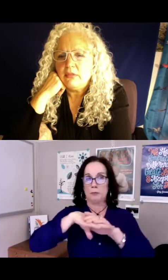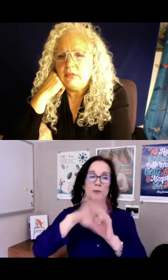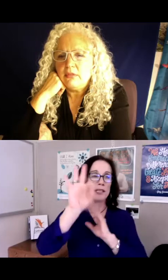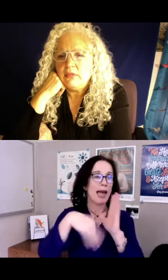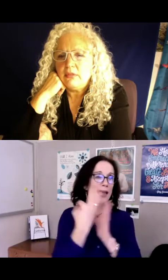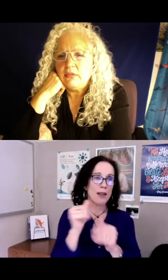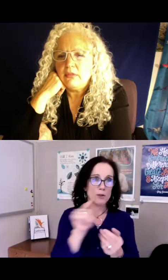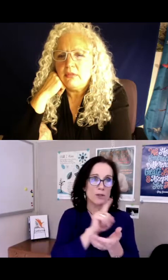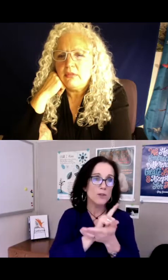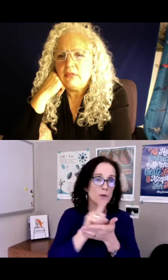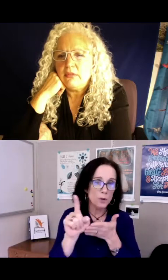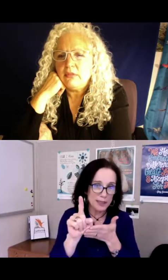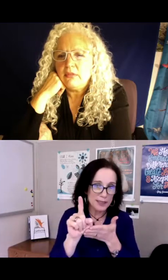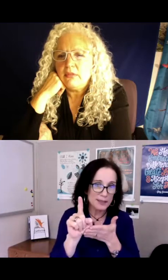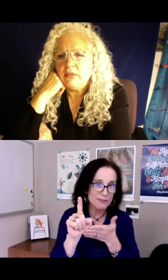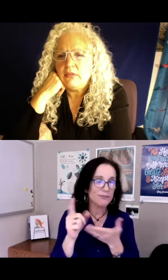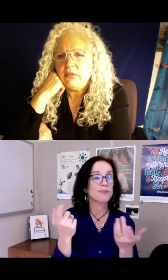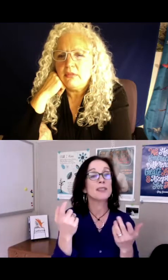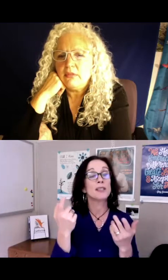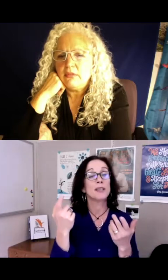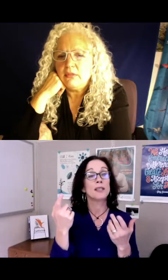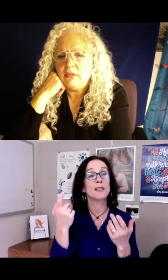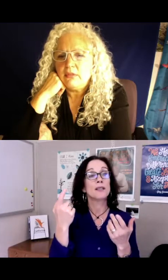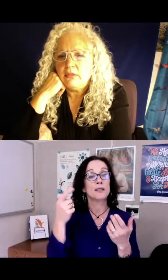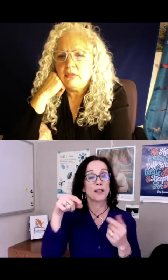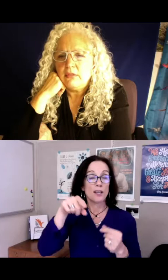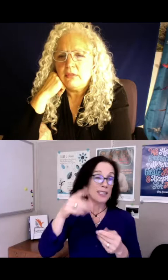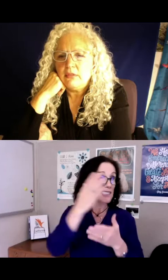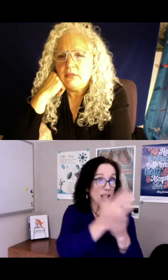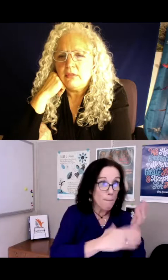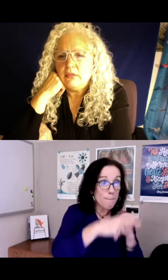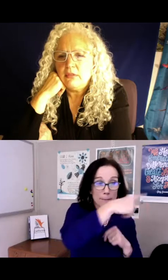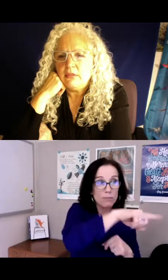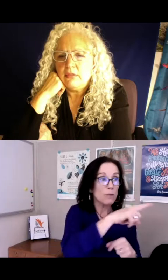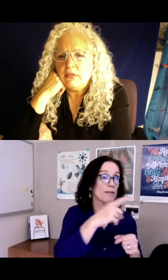So, and it's a maximum of 9 hours a week.